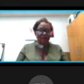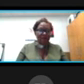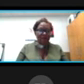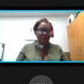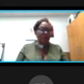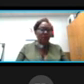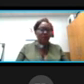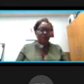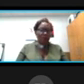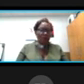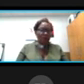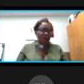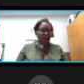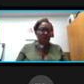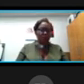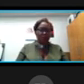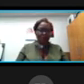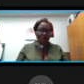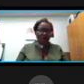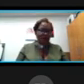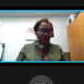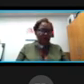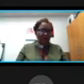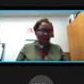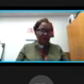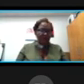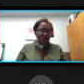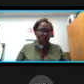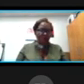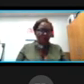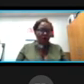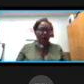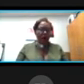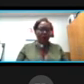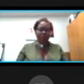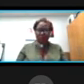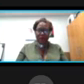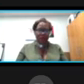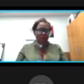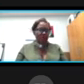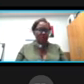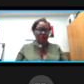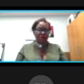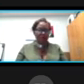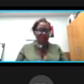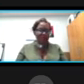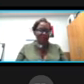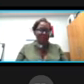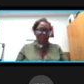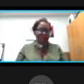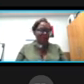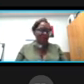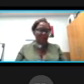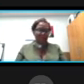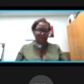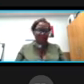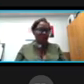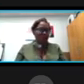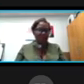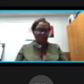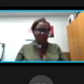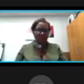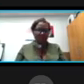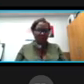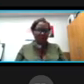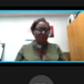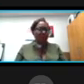tracing process. Number 1 is report and isolate. So we strongly encourage, and I think the